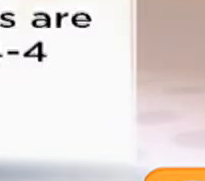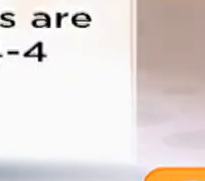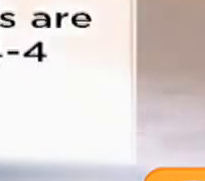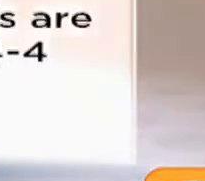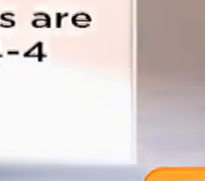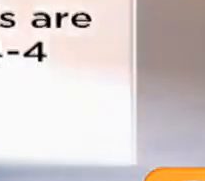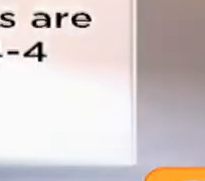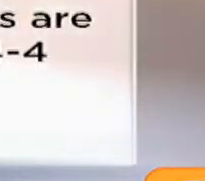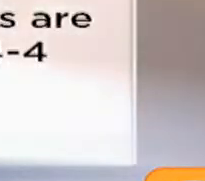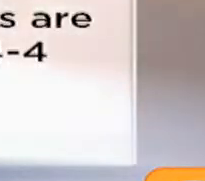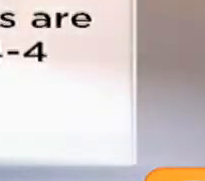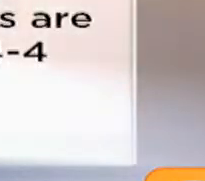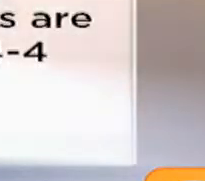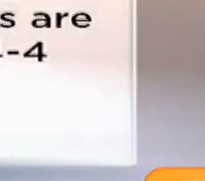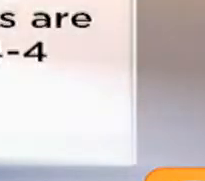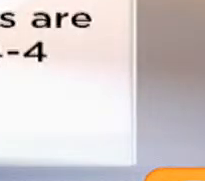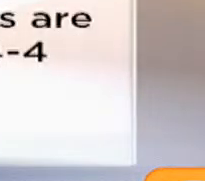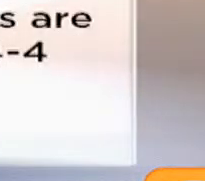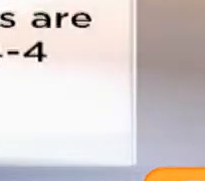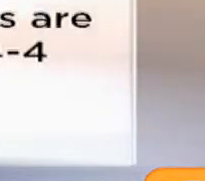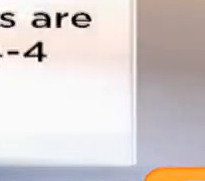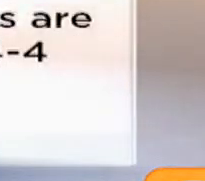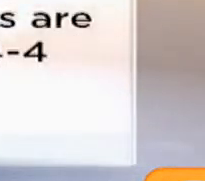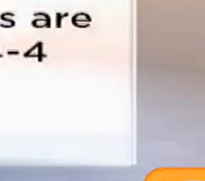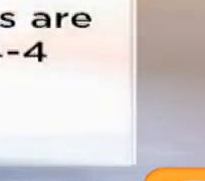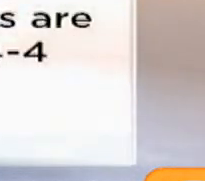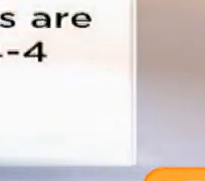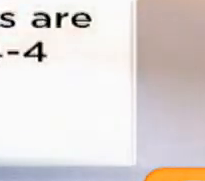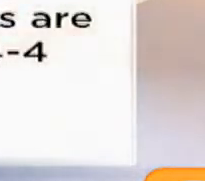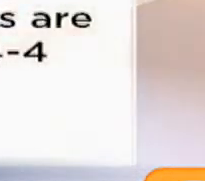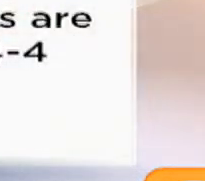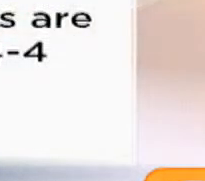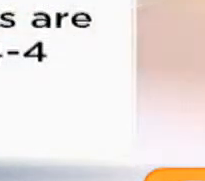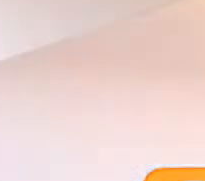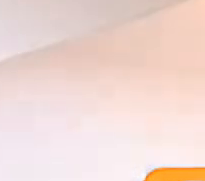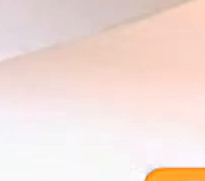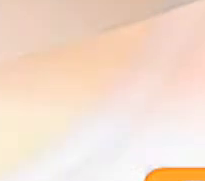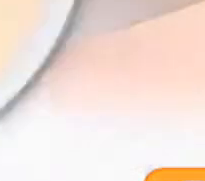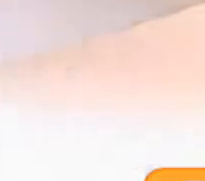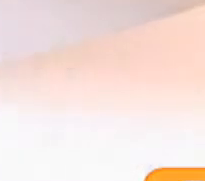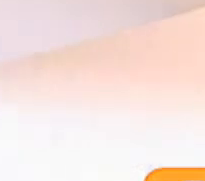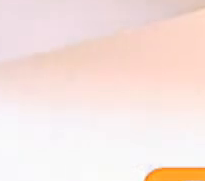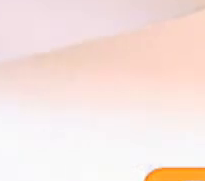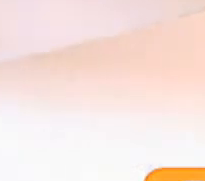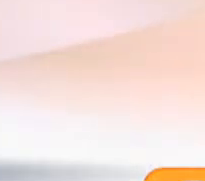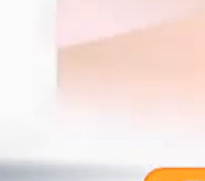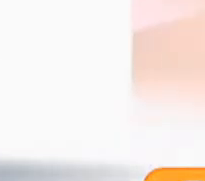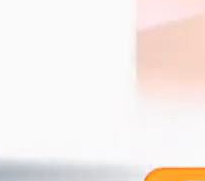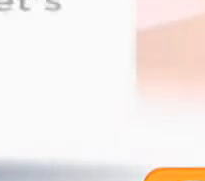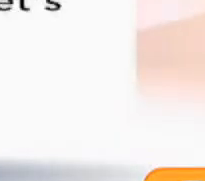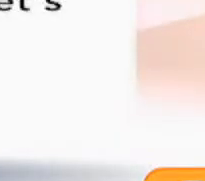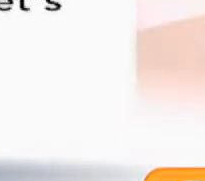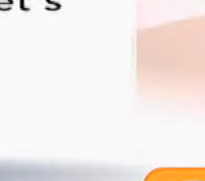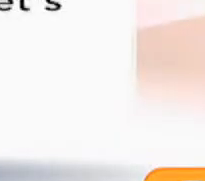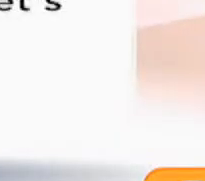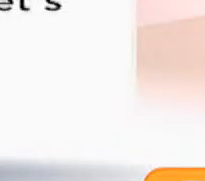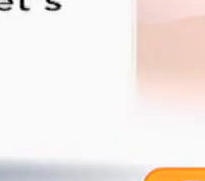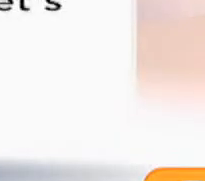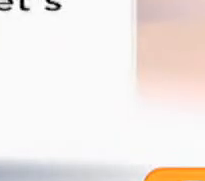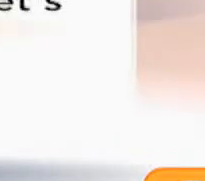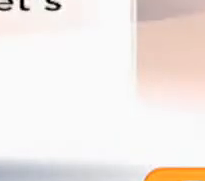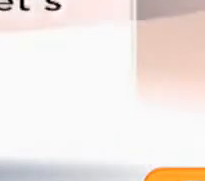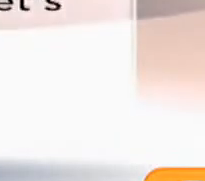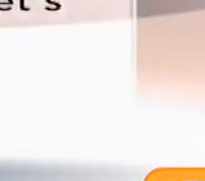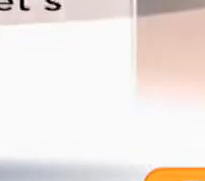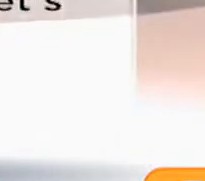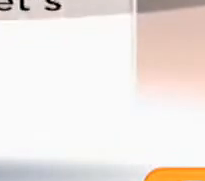the challenges, not abolishing it. The CBC kids are different from us who went through 844, okay? See if I can squeeze in just a few more. We've